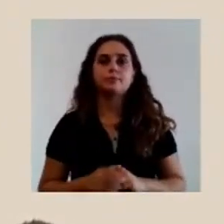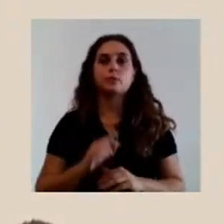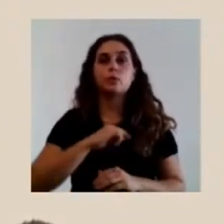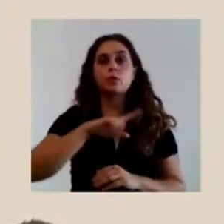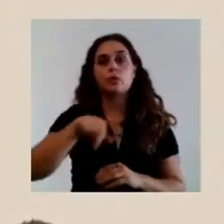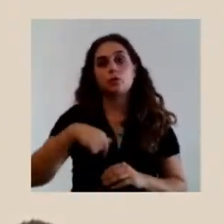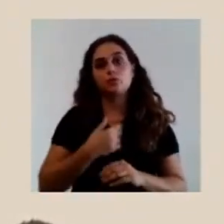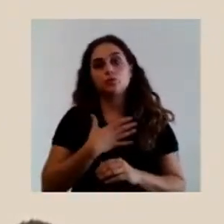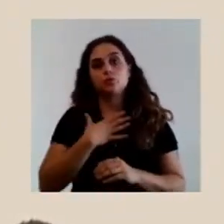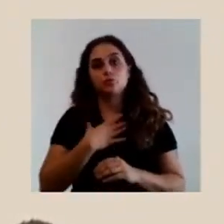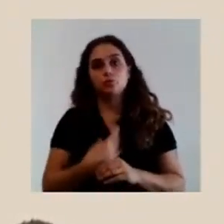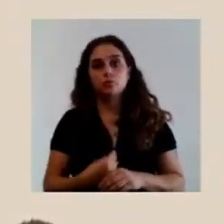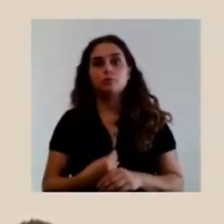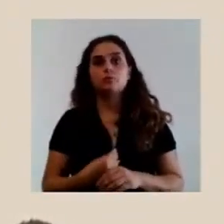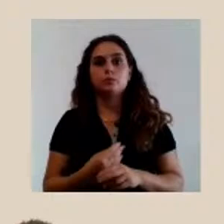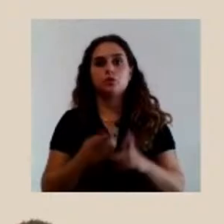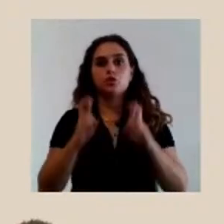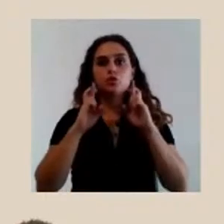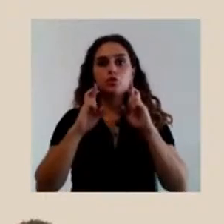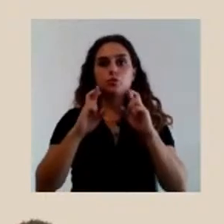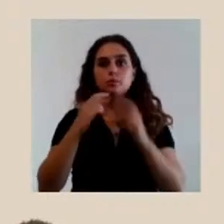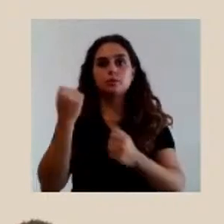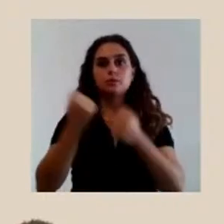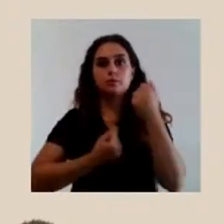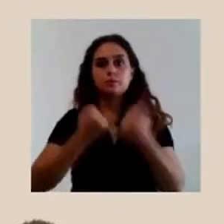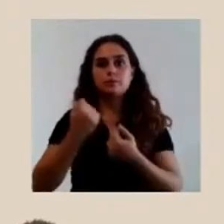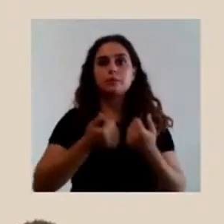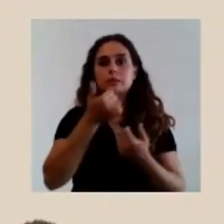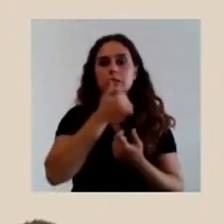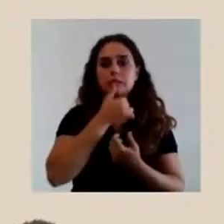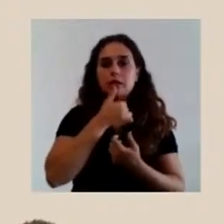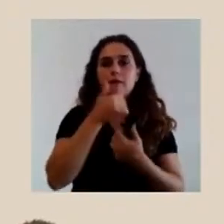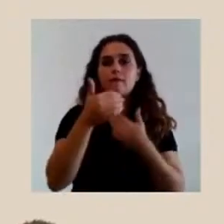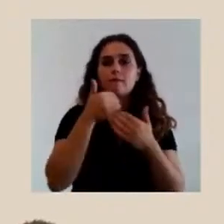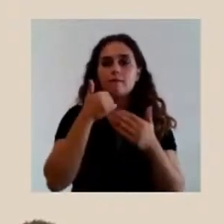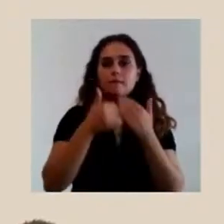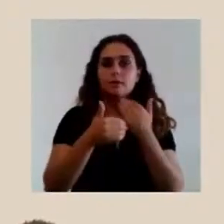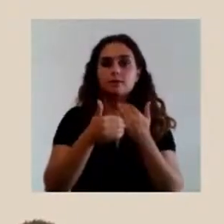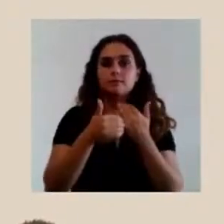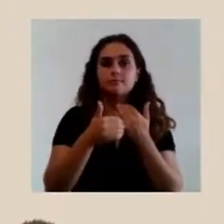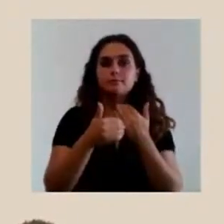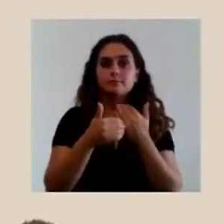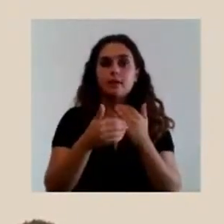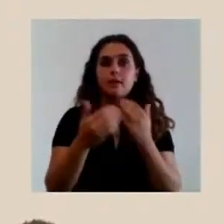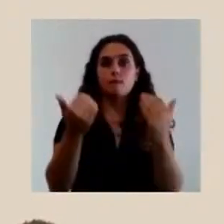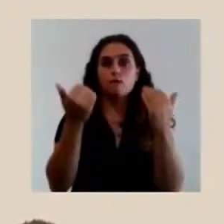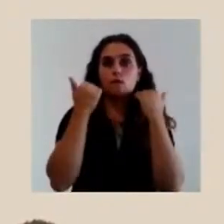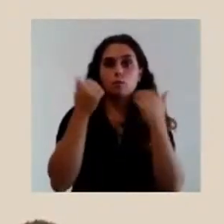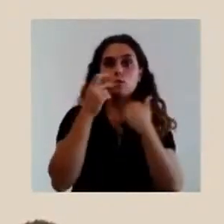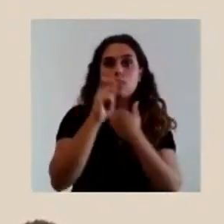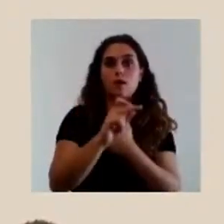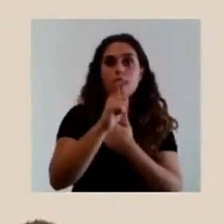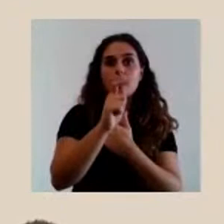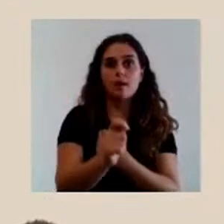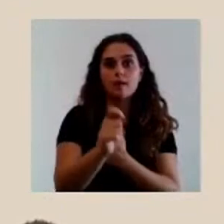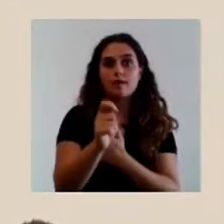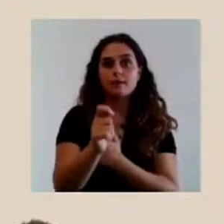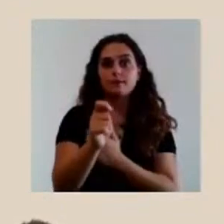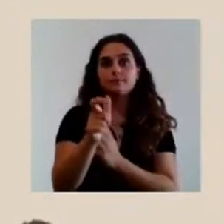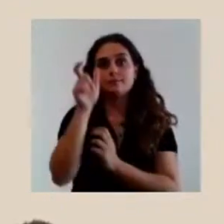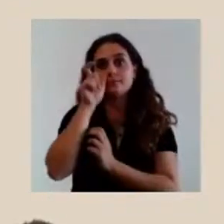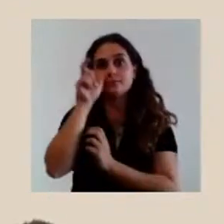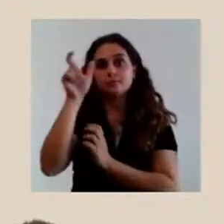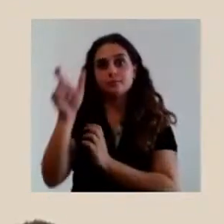fail to appreciate in our early hopes for machine-based decision-making is that the input data to AI embodies and